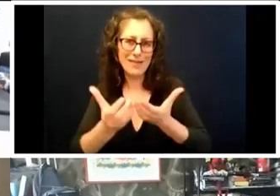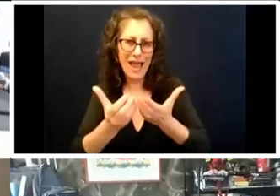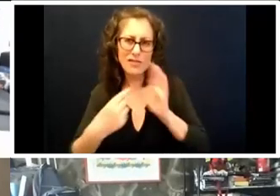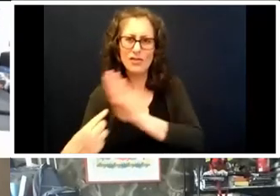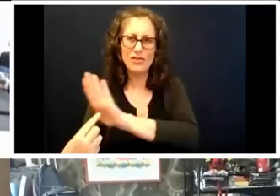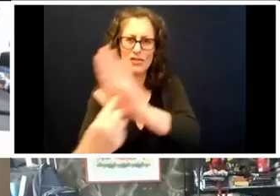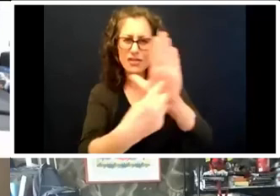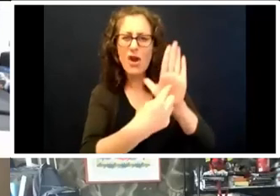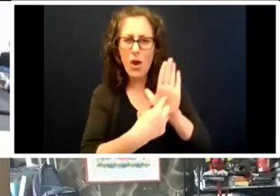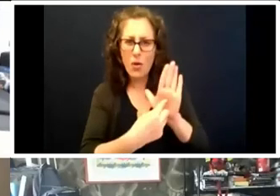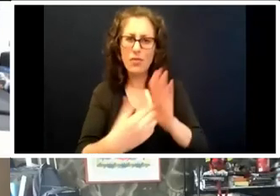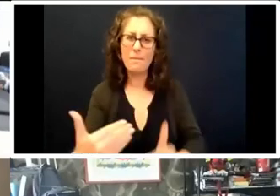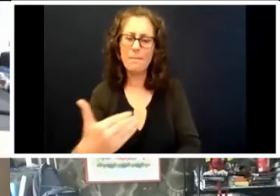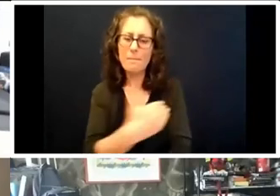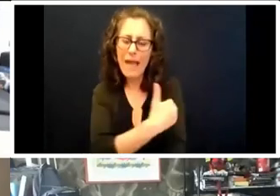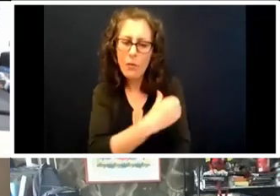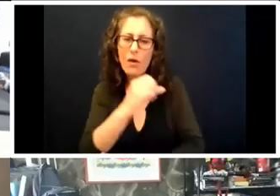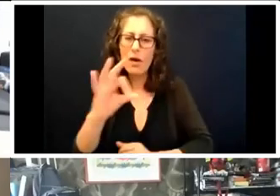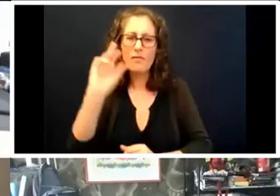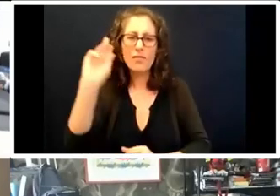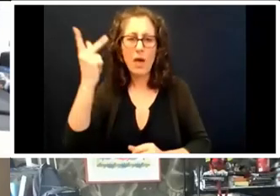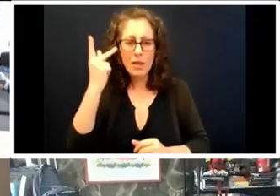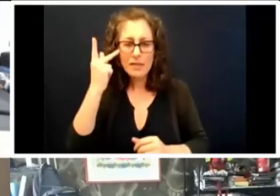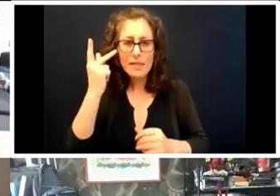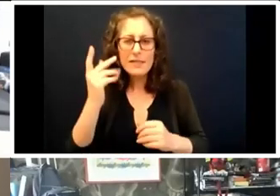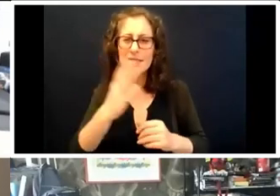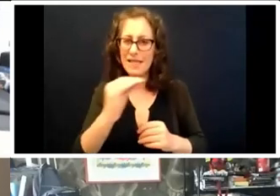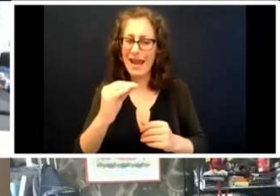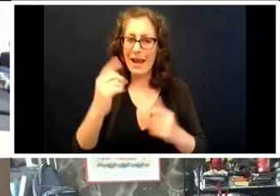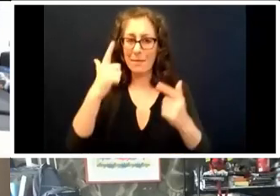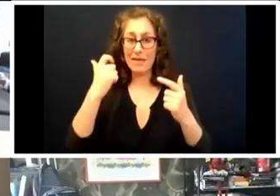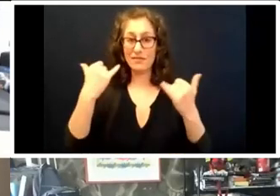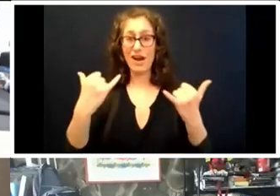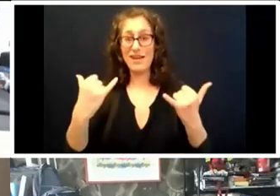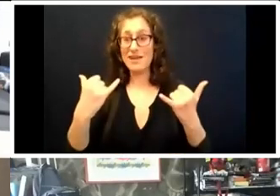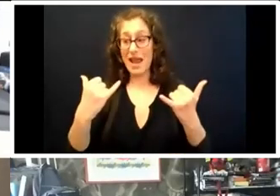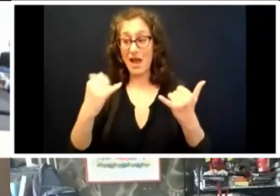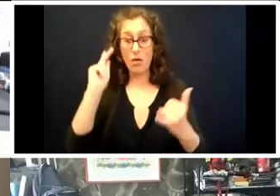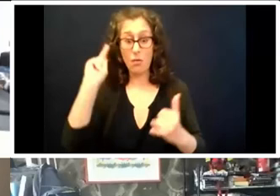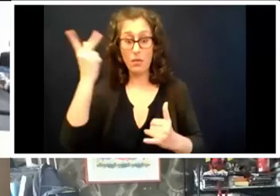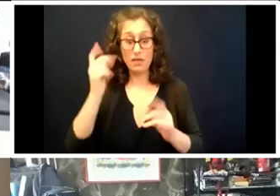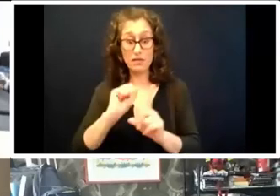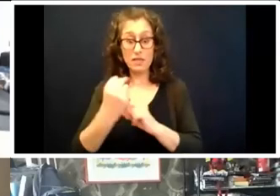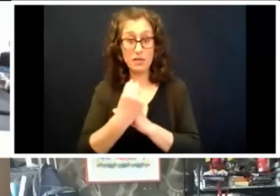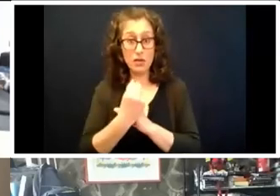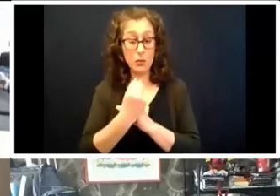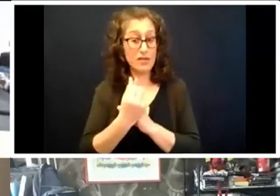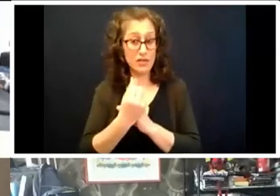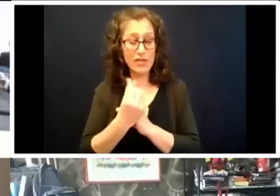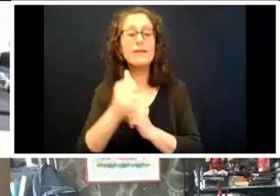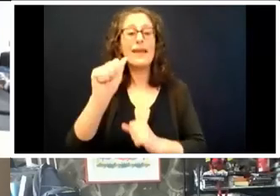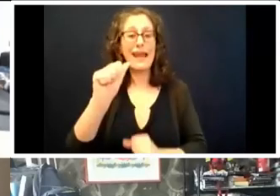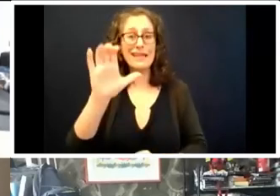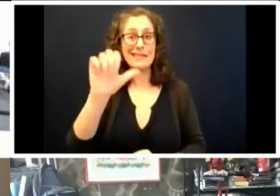demonstrate, kind of the power of these politics. And just given the political situation that we're in right now, where the ACA